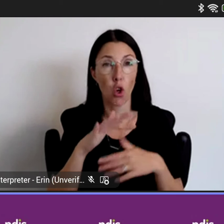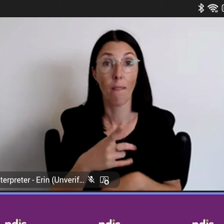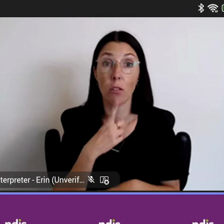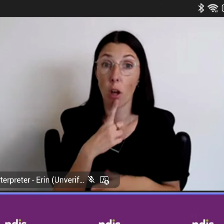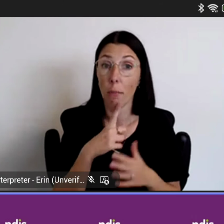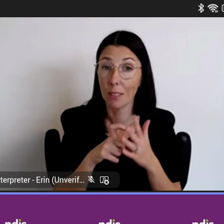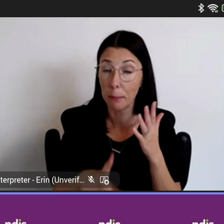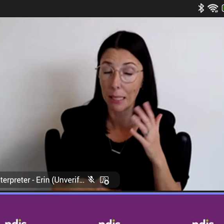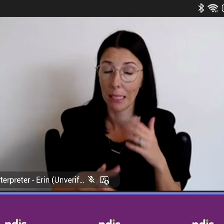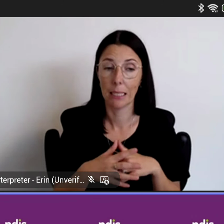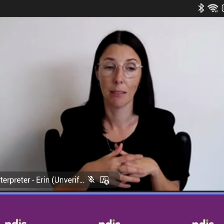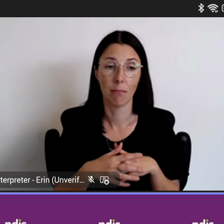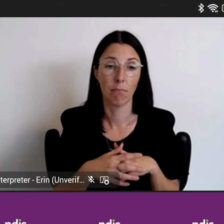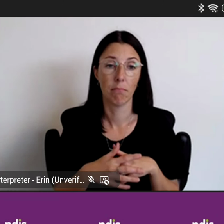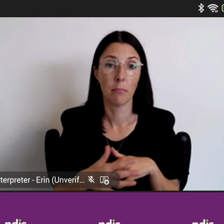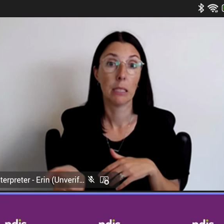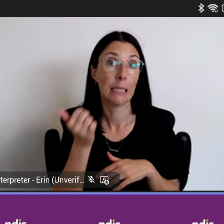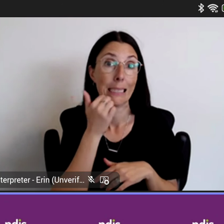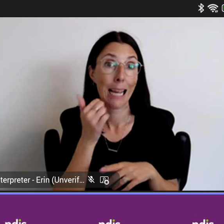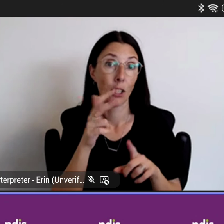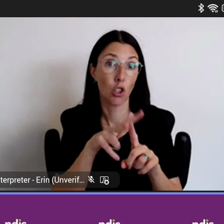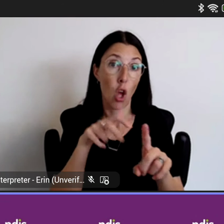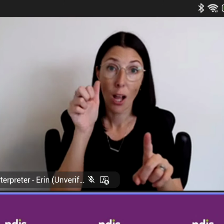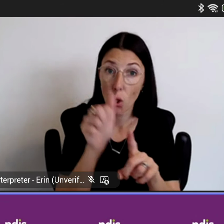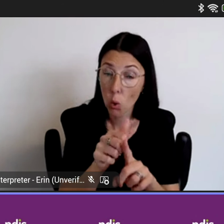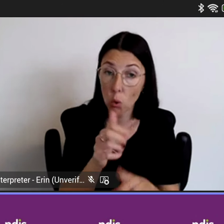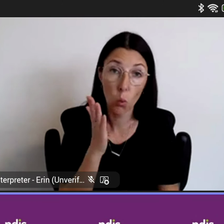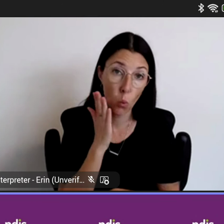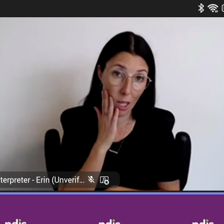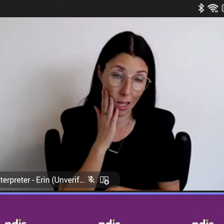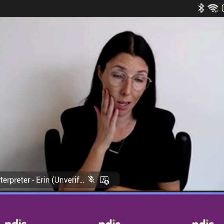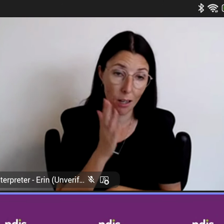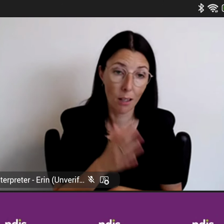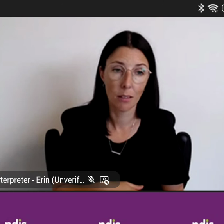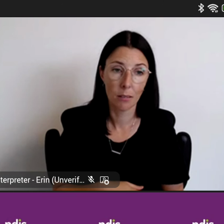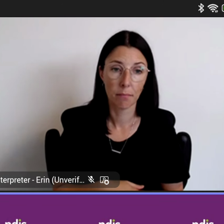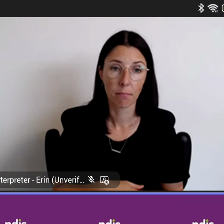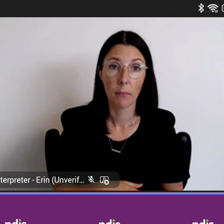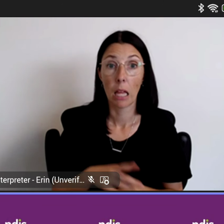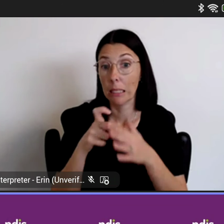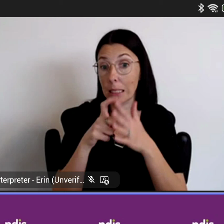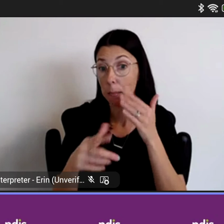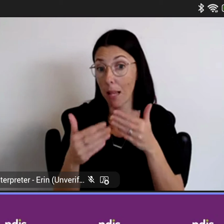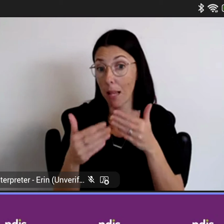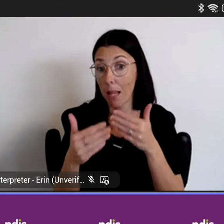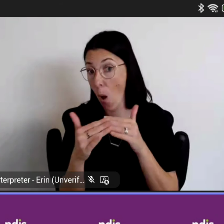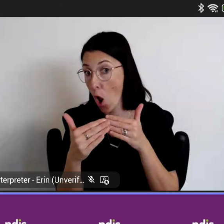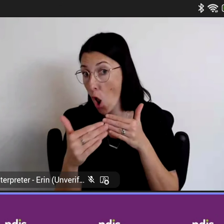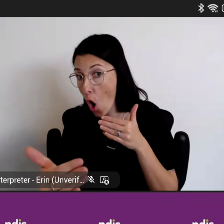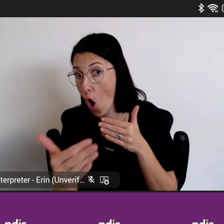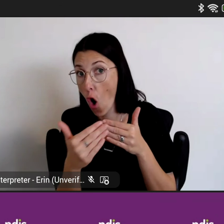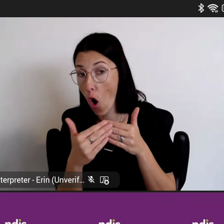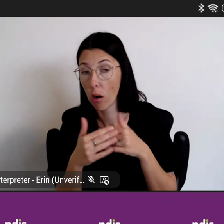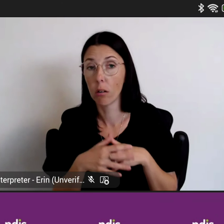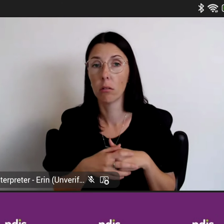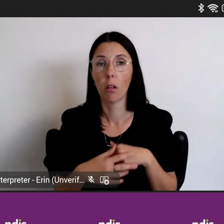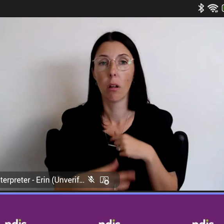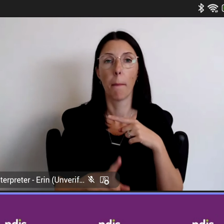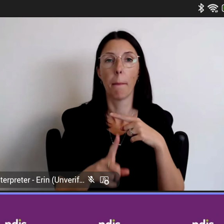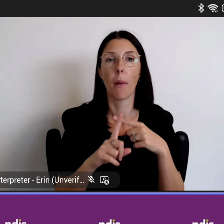was diagnosed, if available, how long the disability will last, and available treatments.